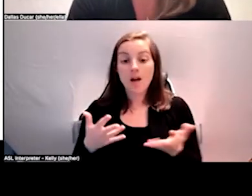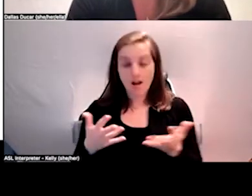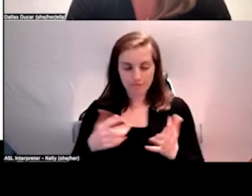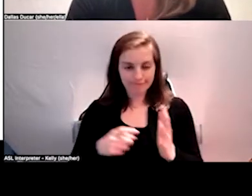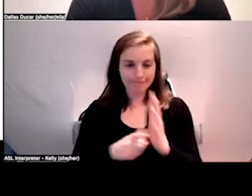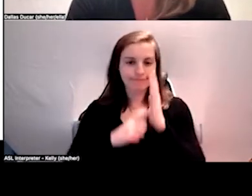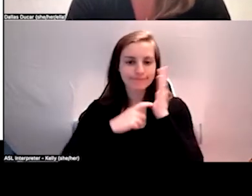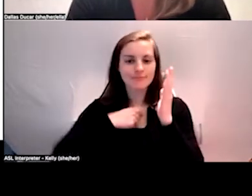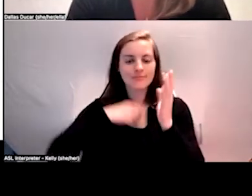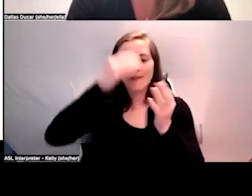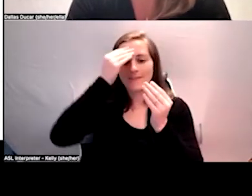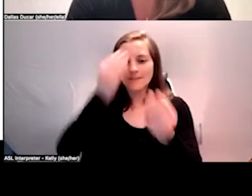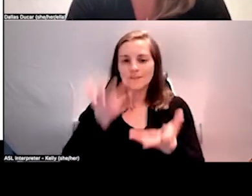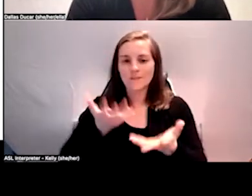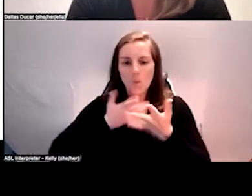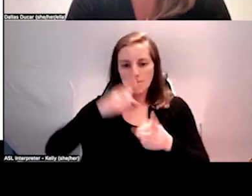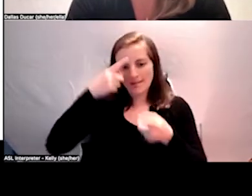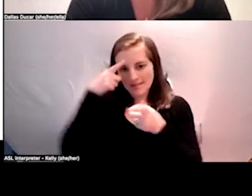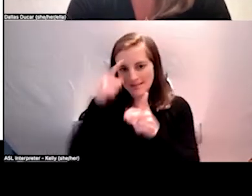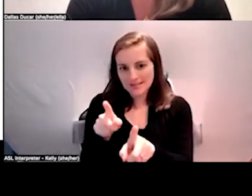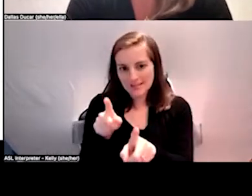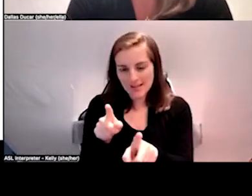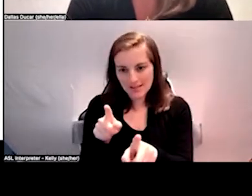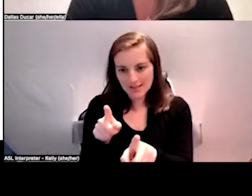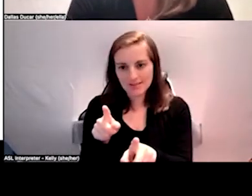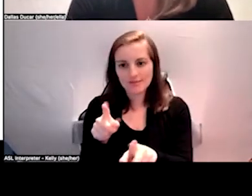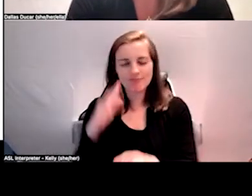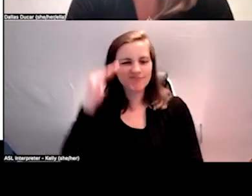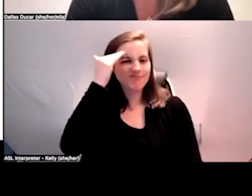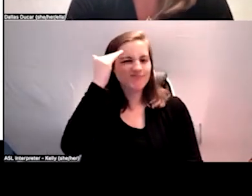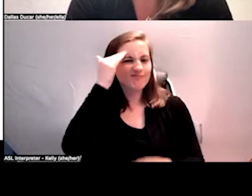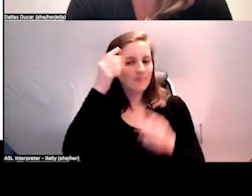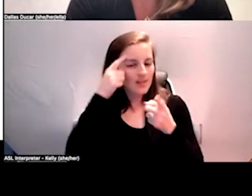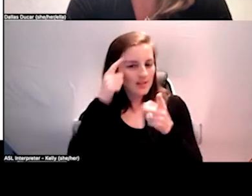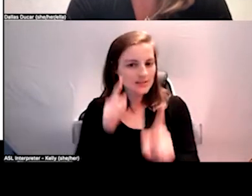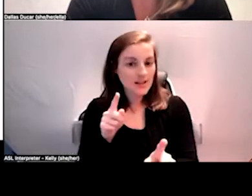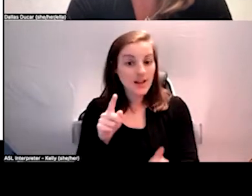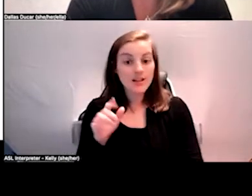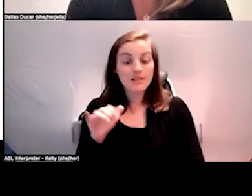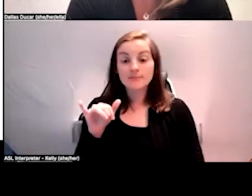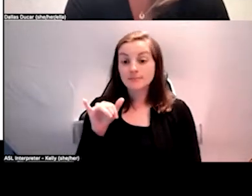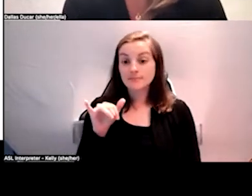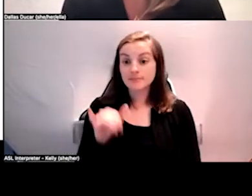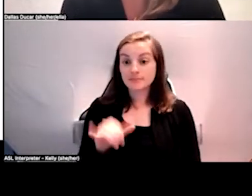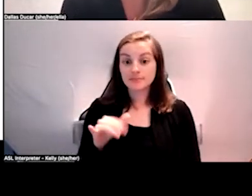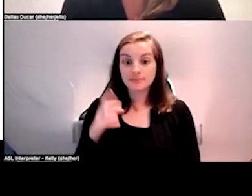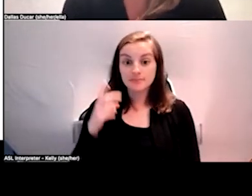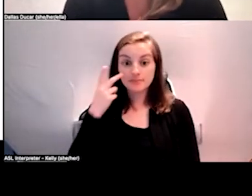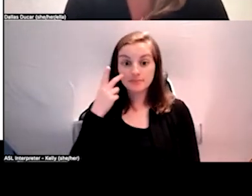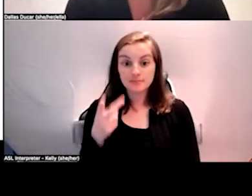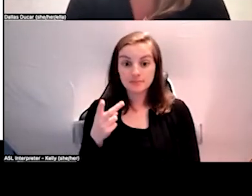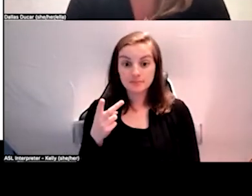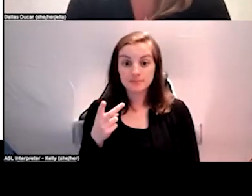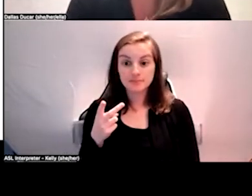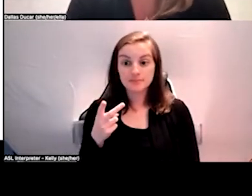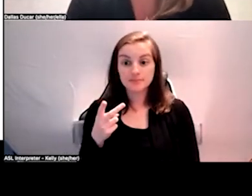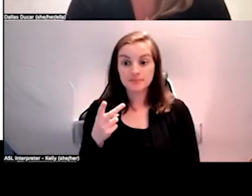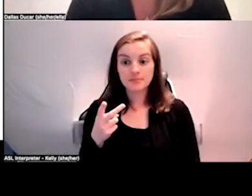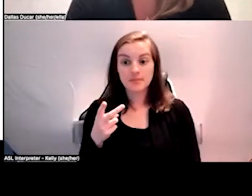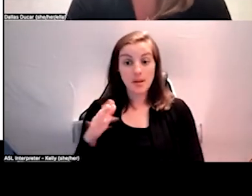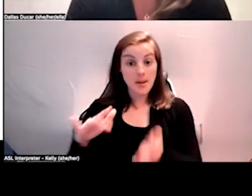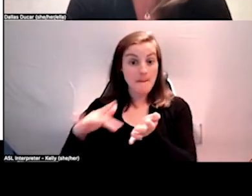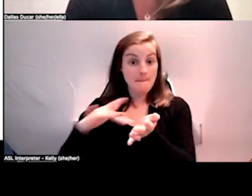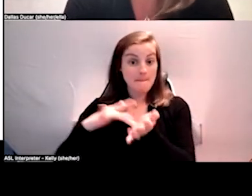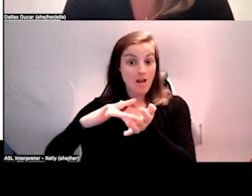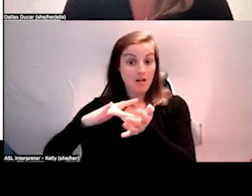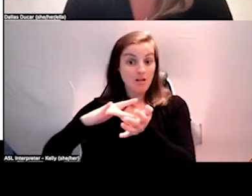informed consent has been seen as something that is, at least by people in the medical community, as like